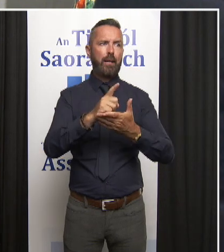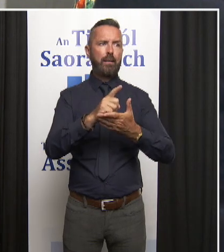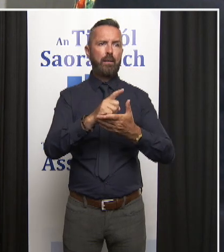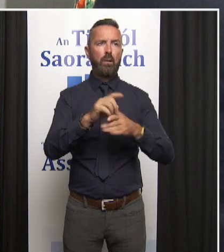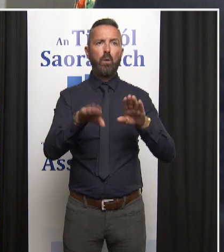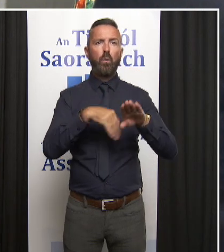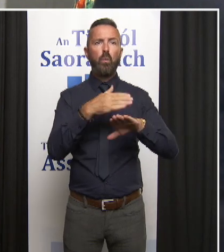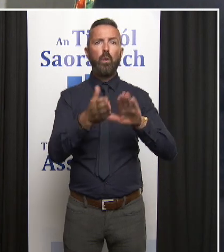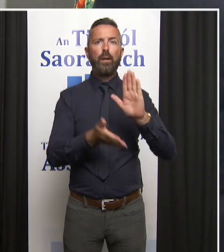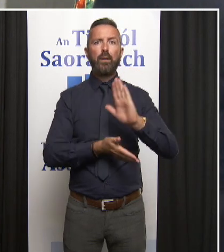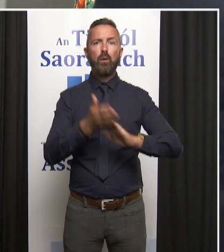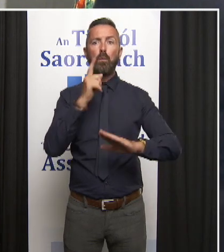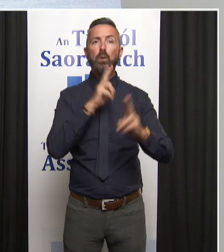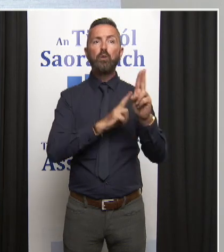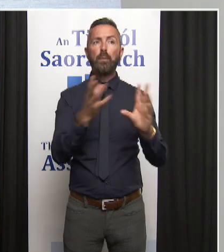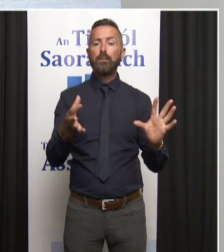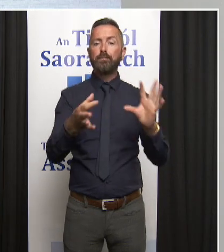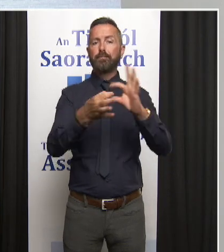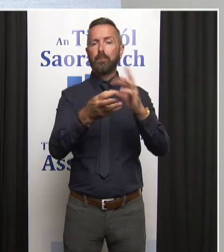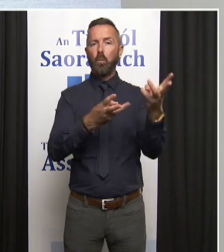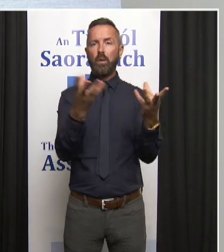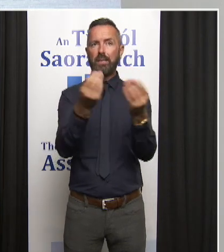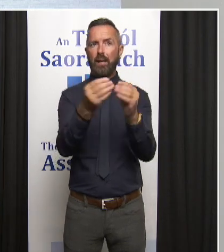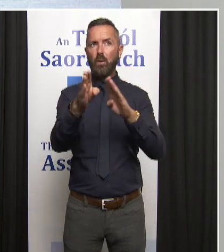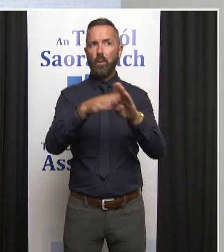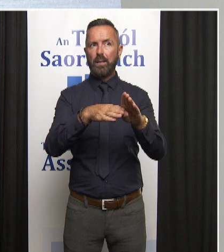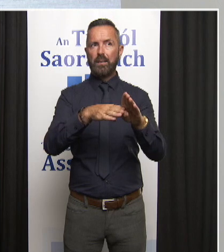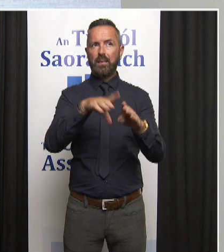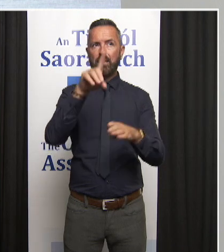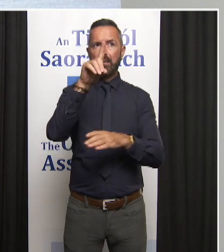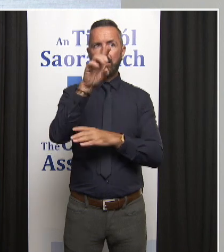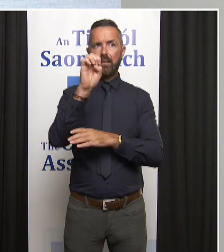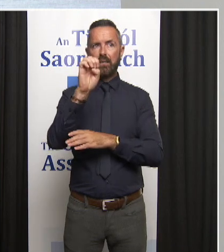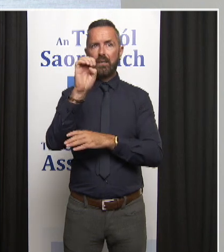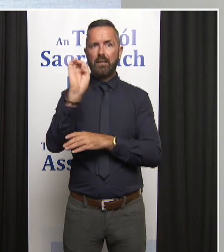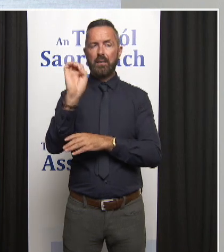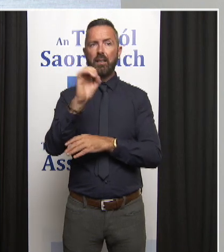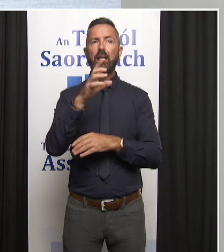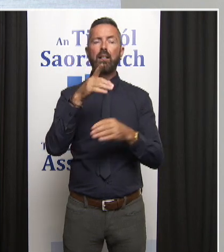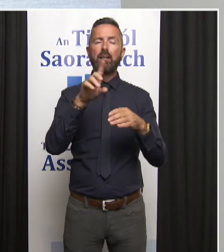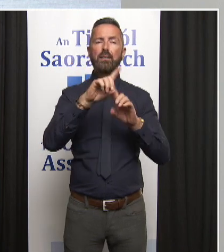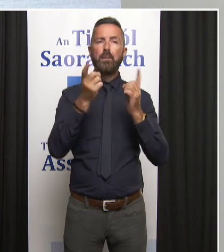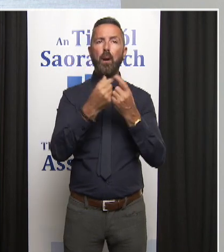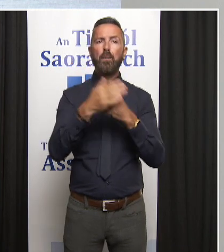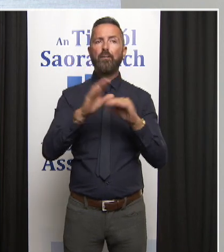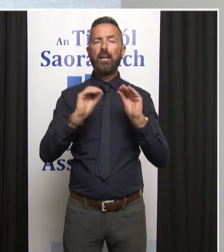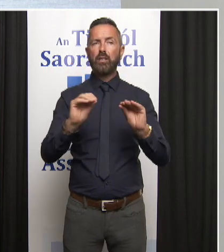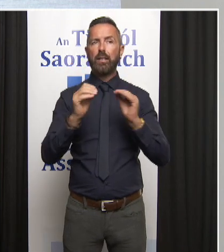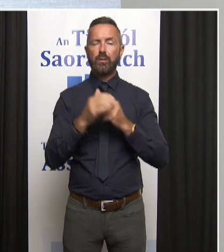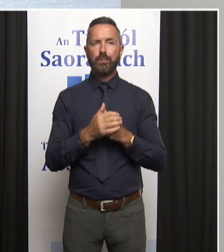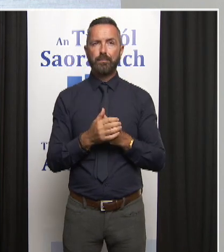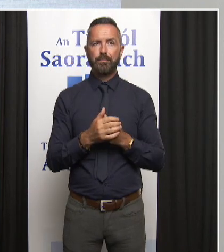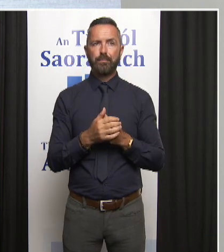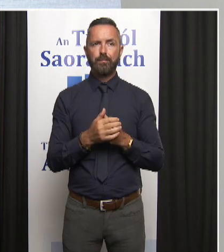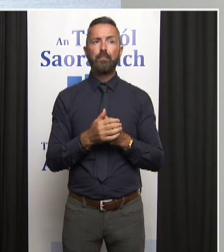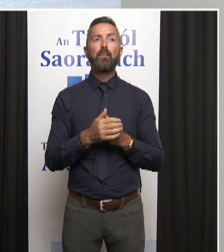in conjunction with the Department of Education, so there should be sort of communication and back and forth there. And then finally, we said